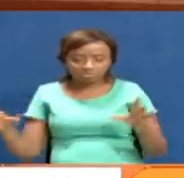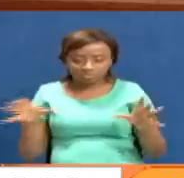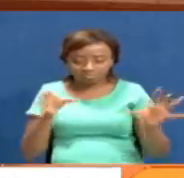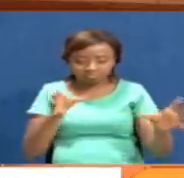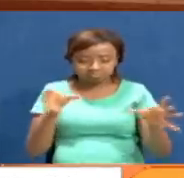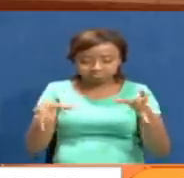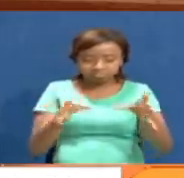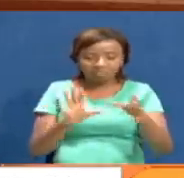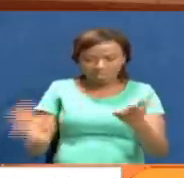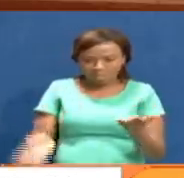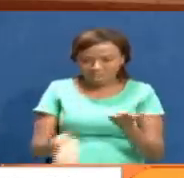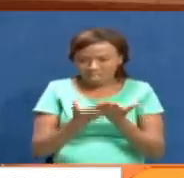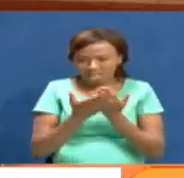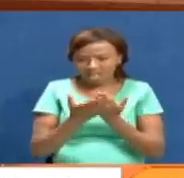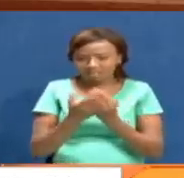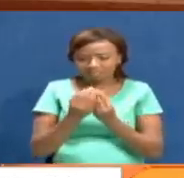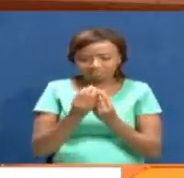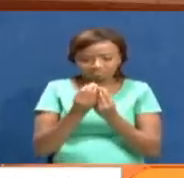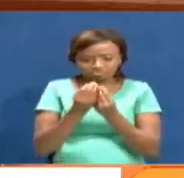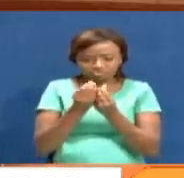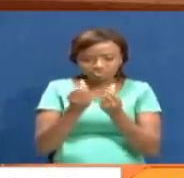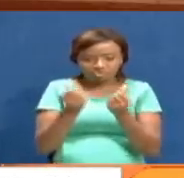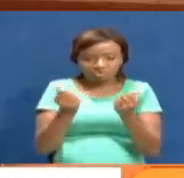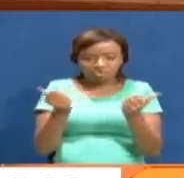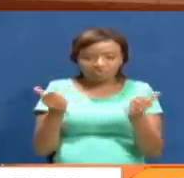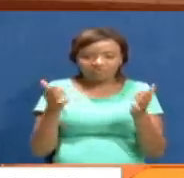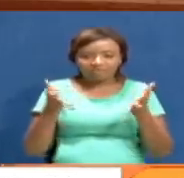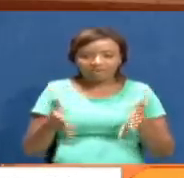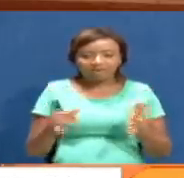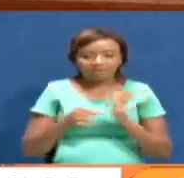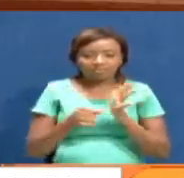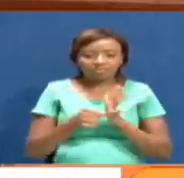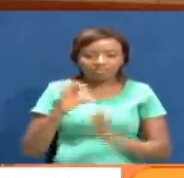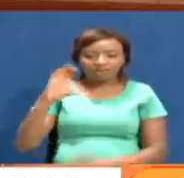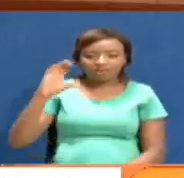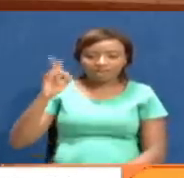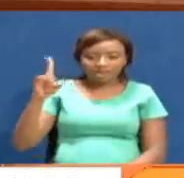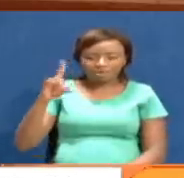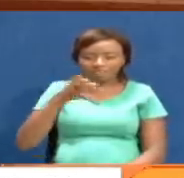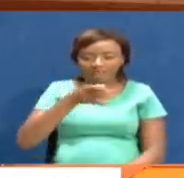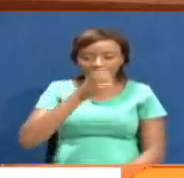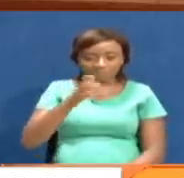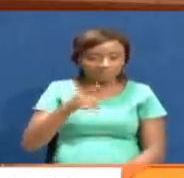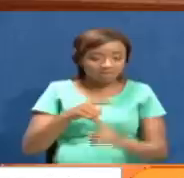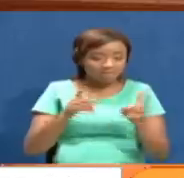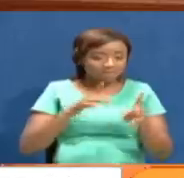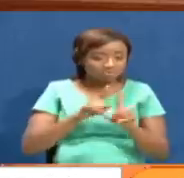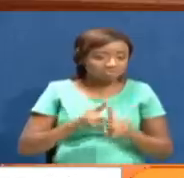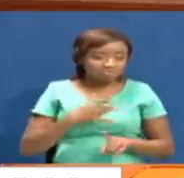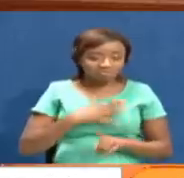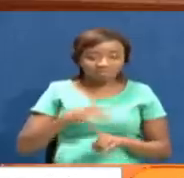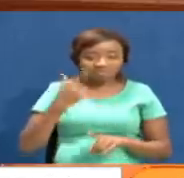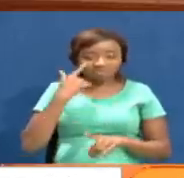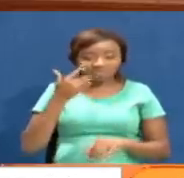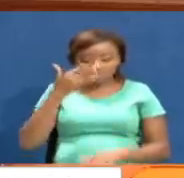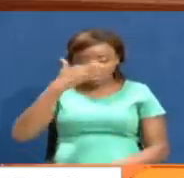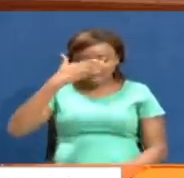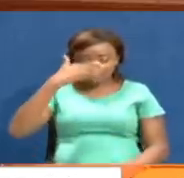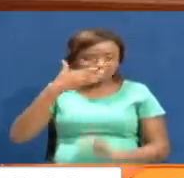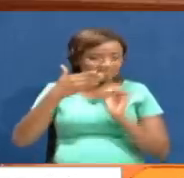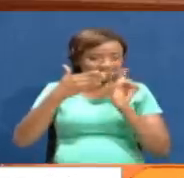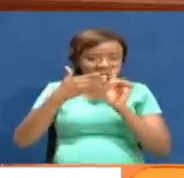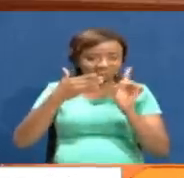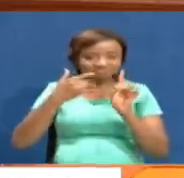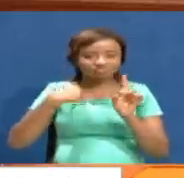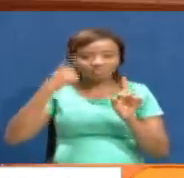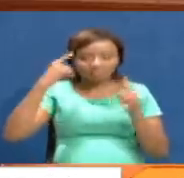for all the shortages that is currently facing Nairobi. But Jeff, we should not be short-sighted, because we are not